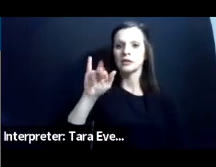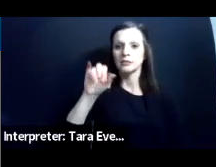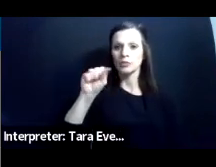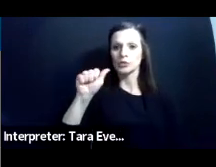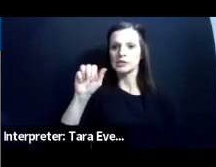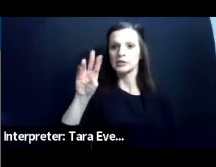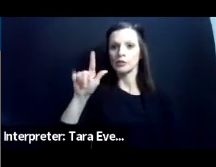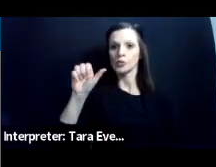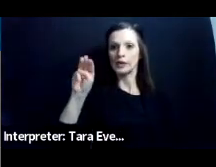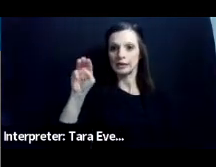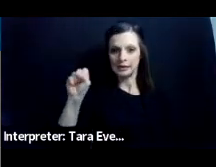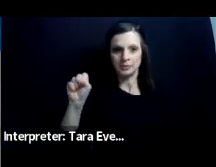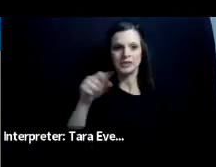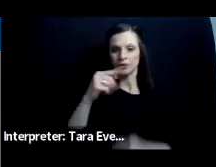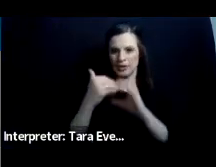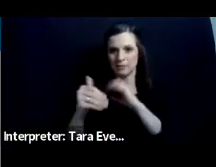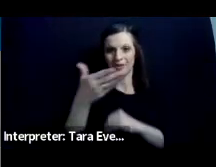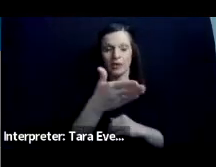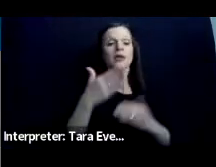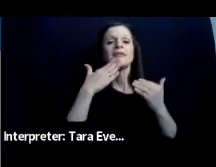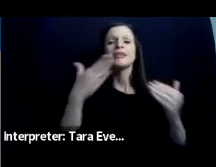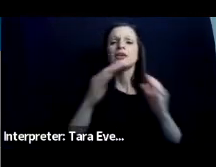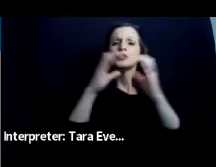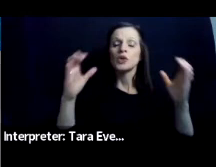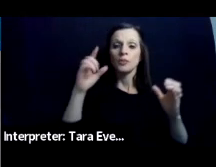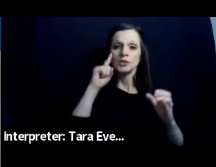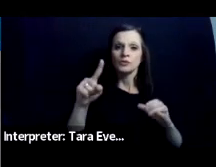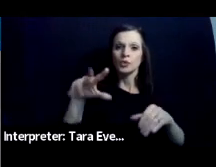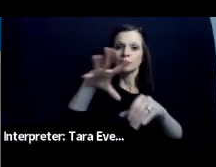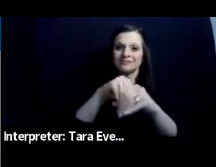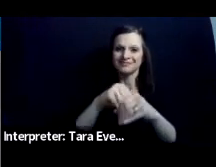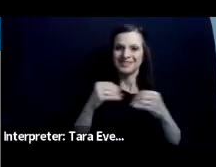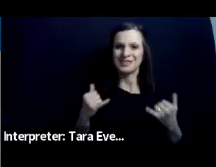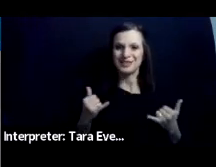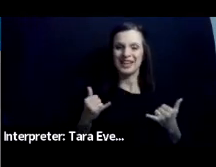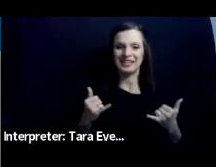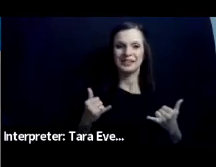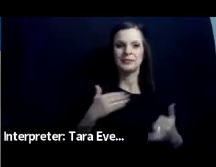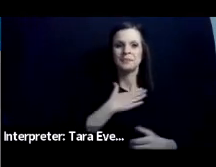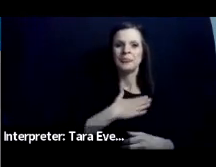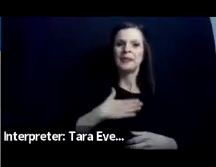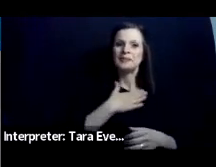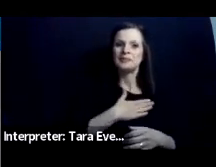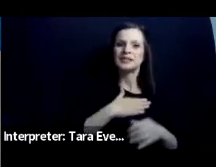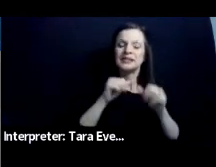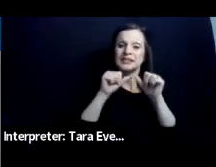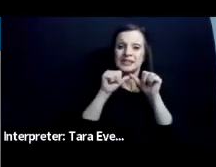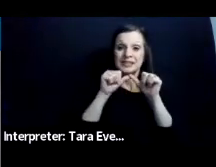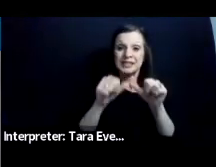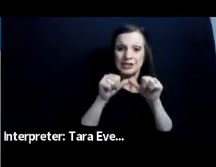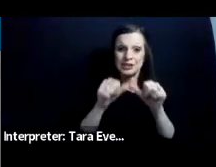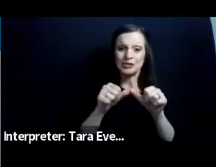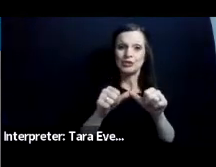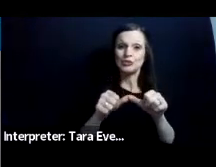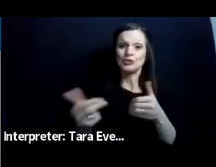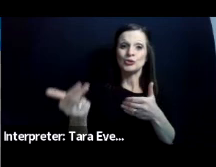mwilliams@shatterproof.org. Thank you so much for your participation today, and follow along to what we hope to produce when it